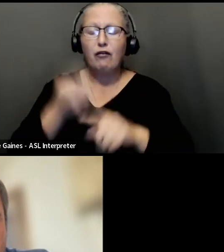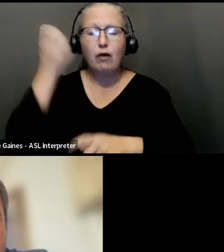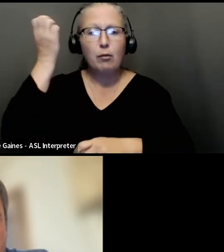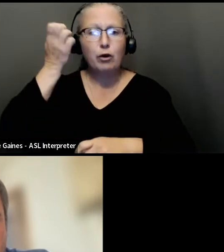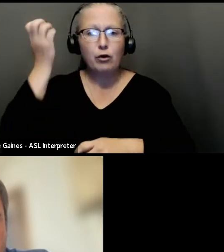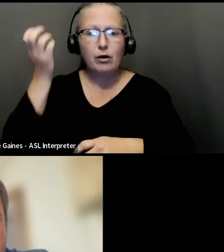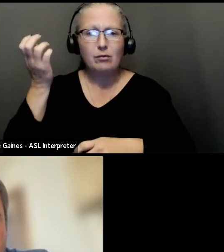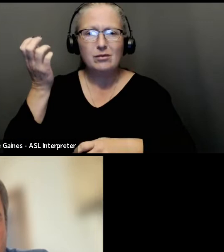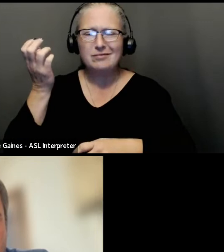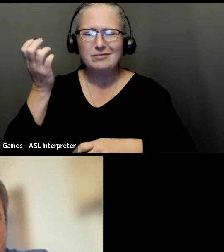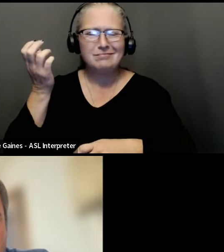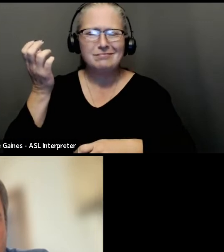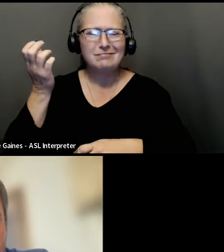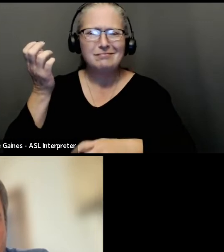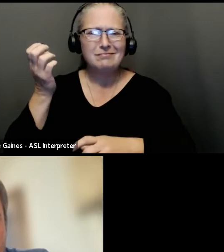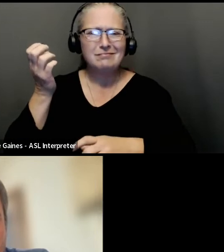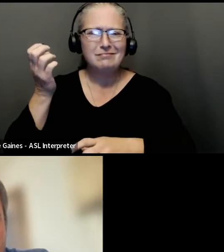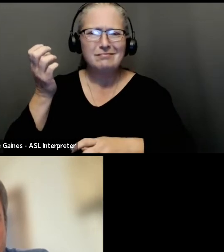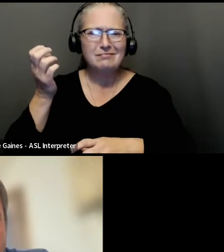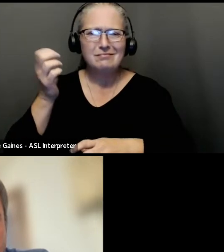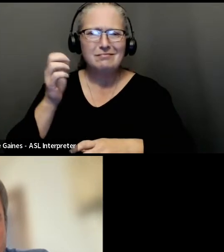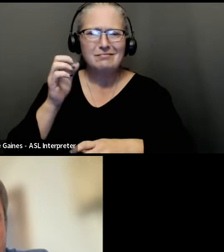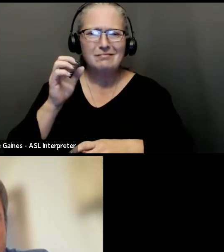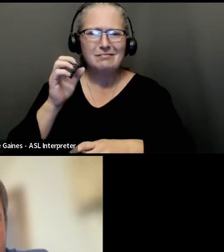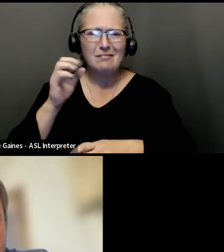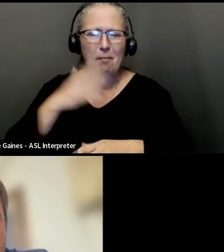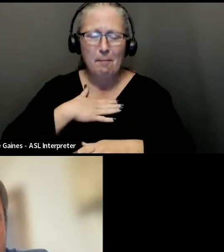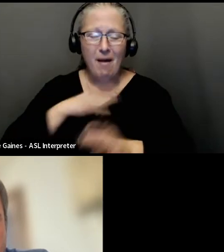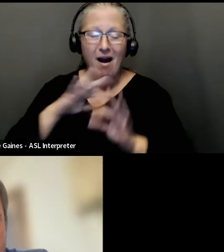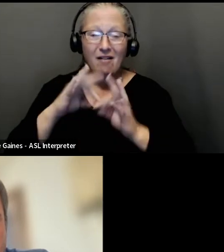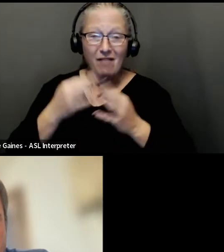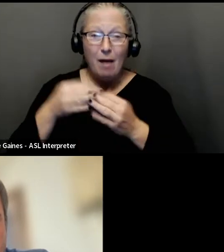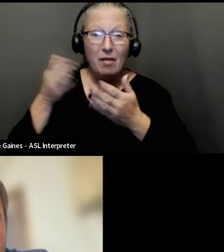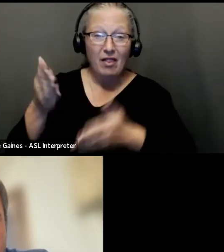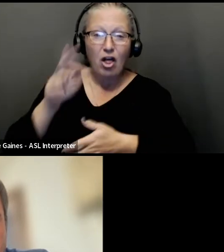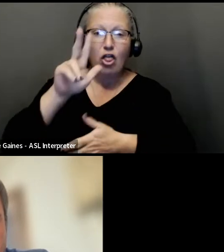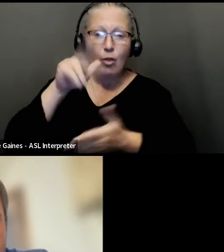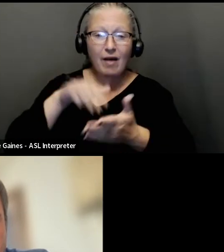that's abhorrent. My family has been there for 3,500 years.